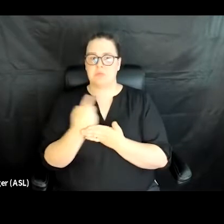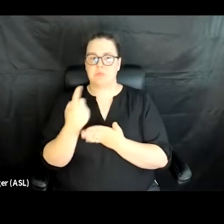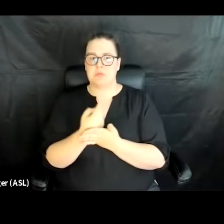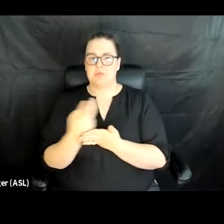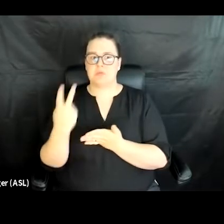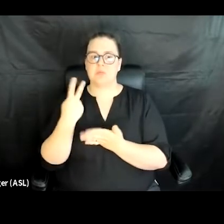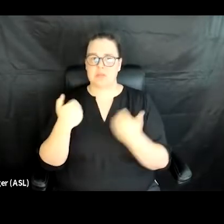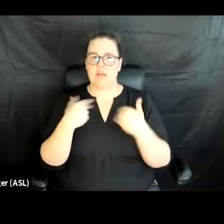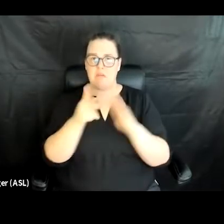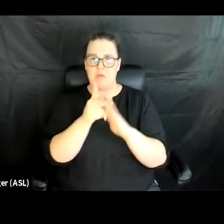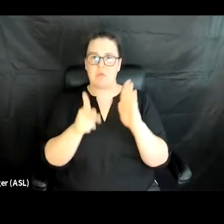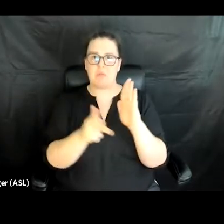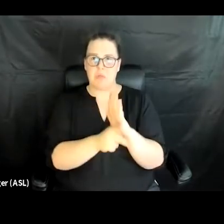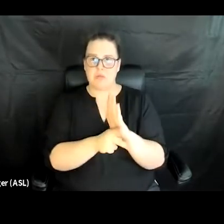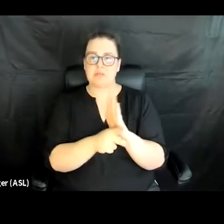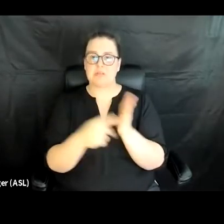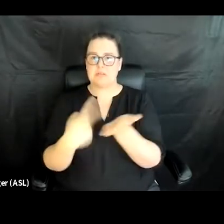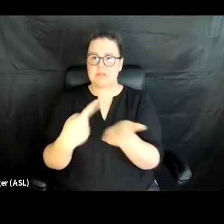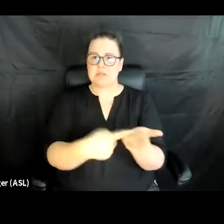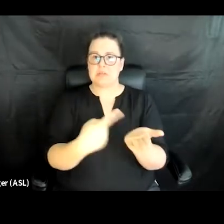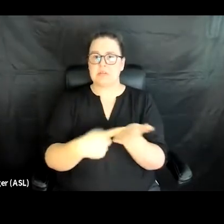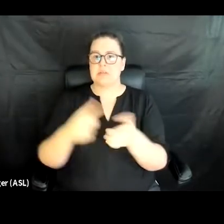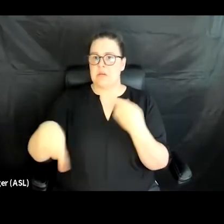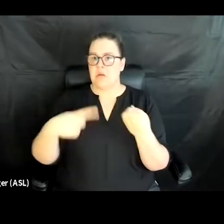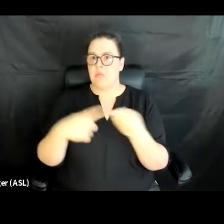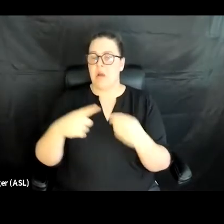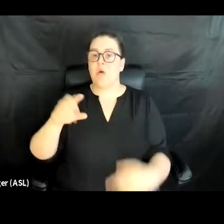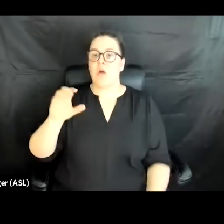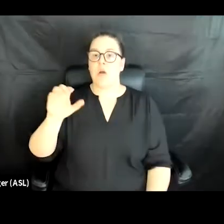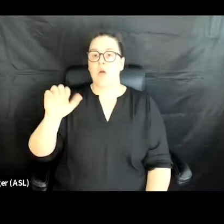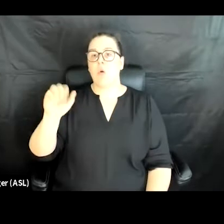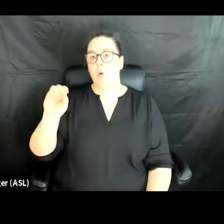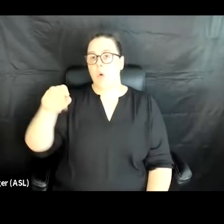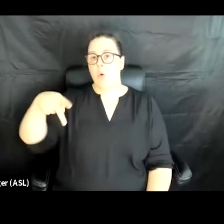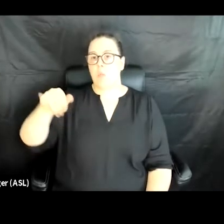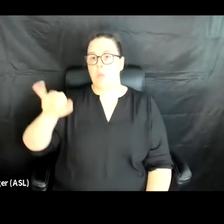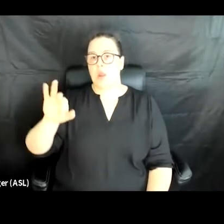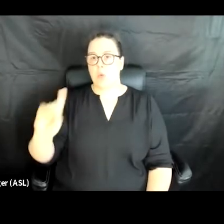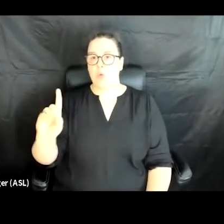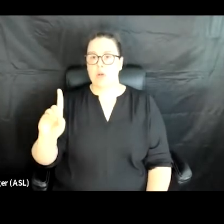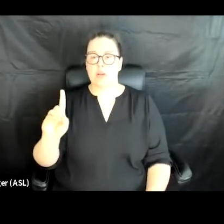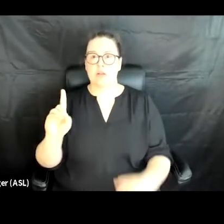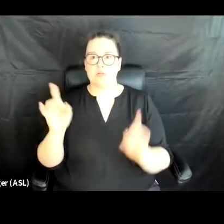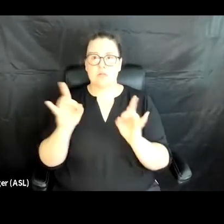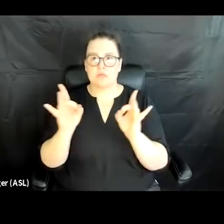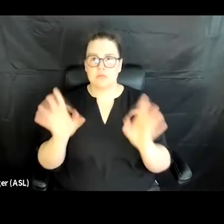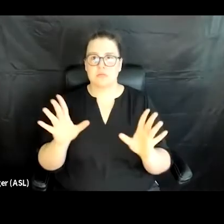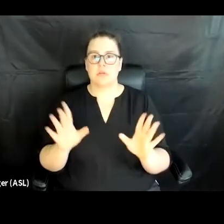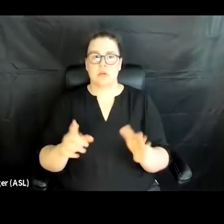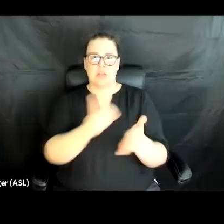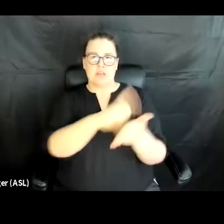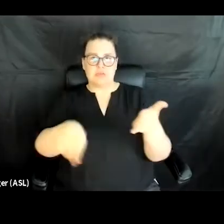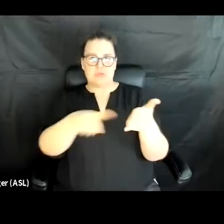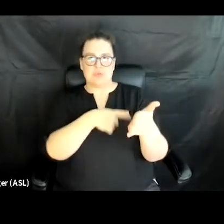policy brief calling the ADA and the opioid crisis, combating discrimination against people